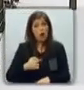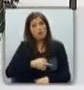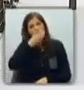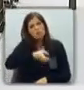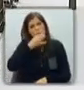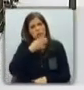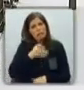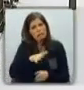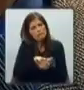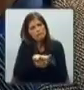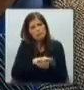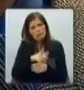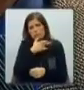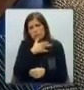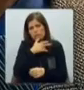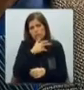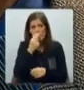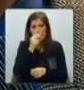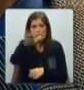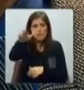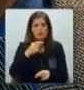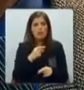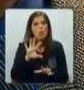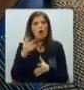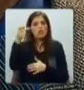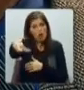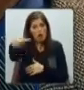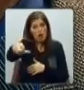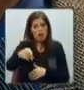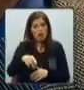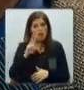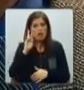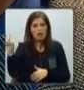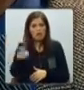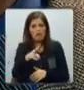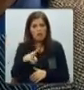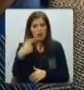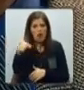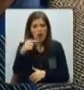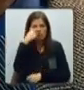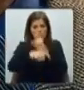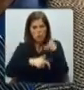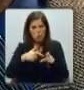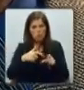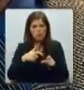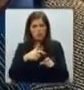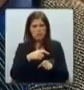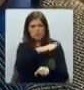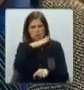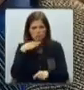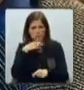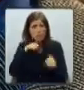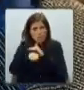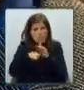do regime nazi. While you were there, did you know that people were being killed in the